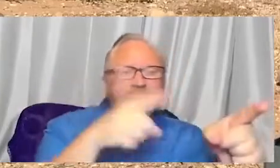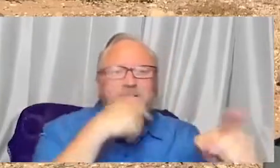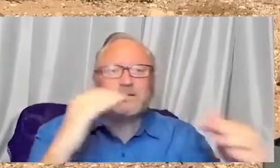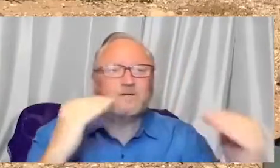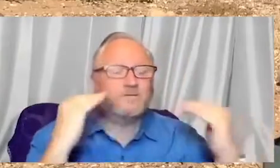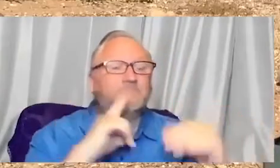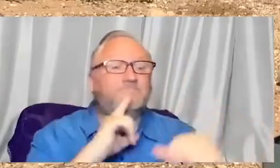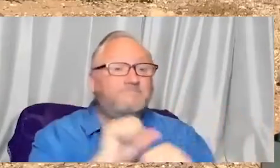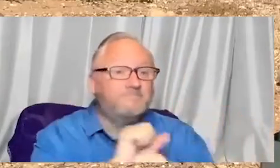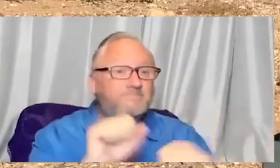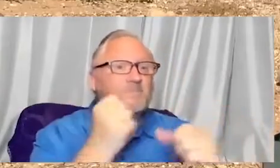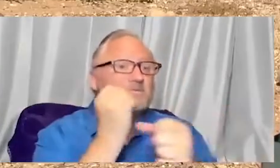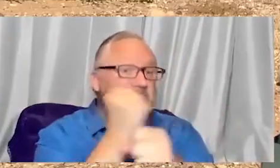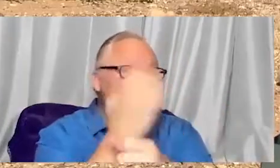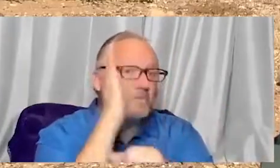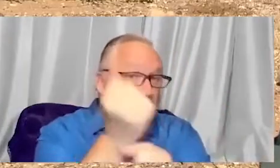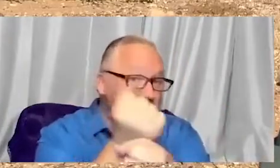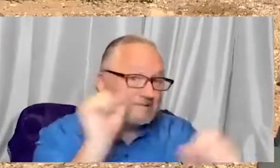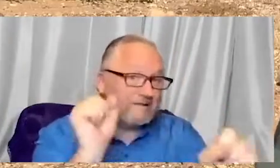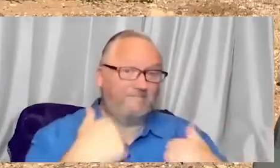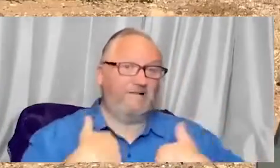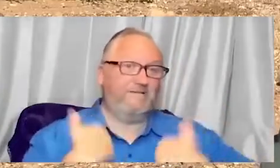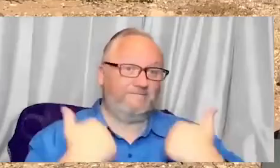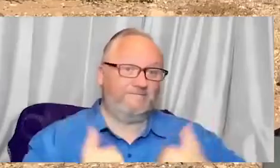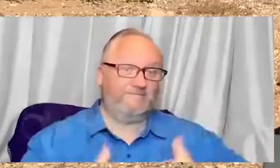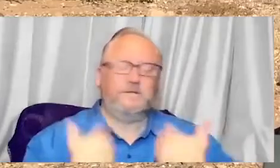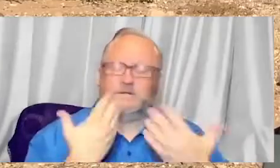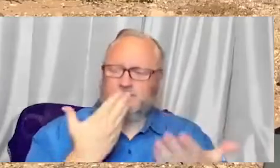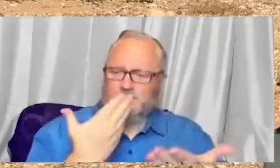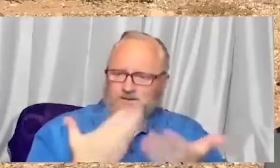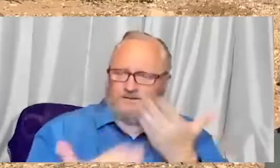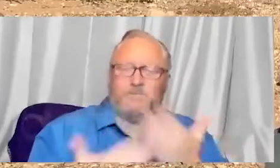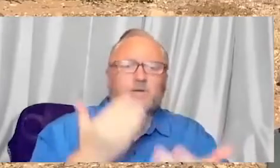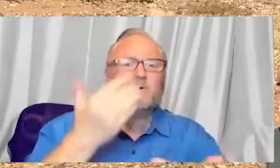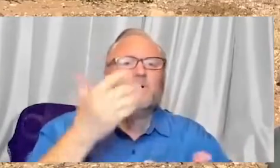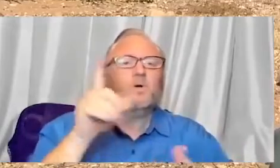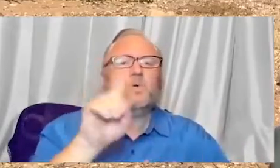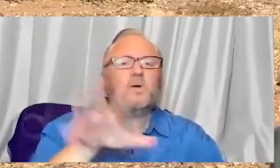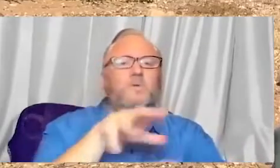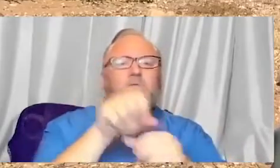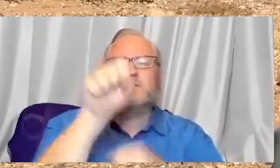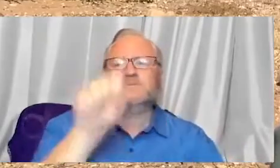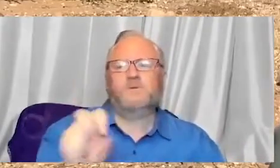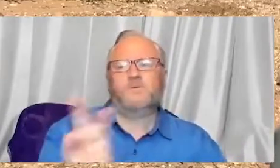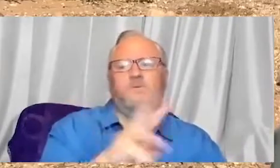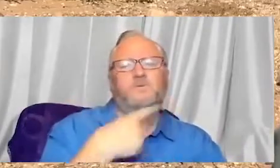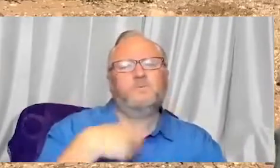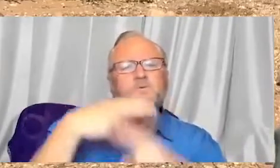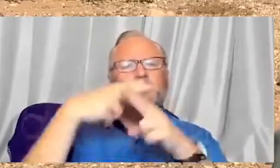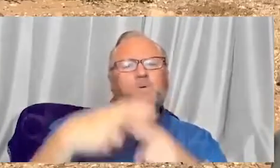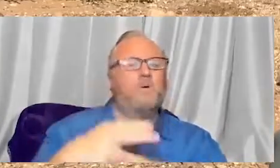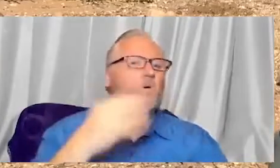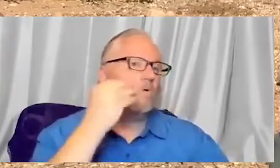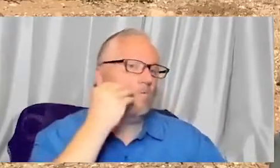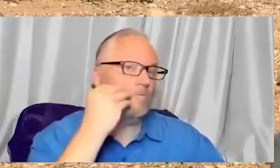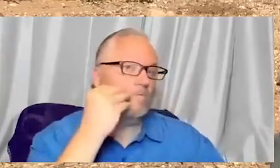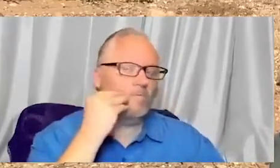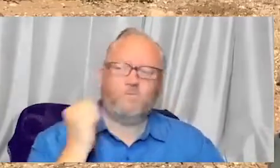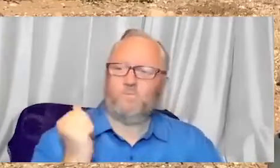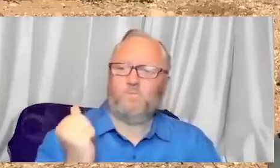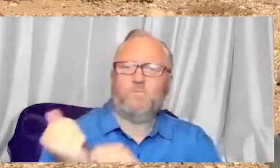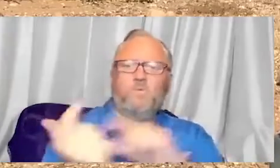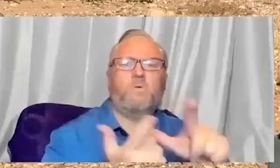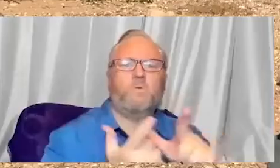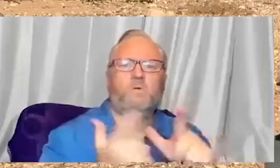lives. And no matter what part of the Southwest we call home, we all come together